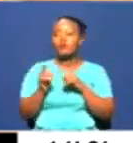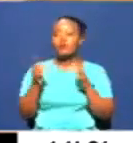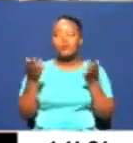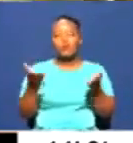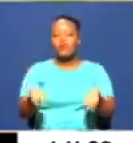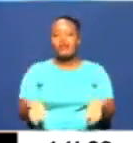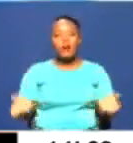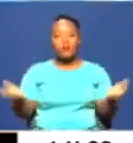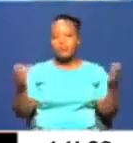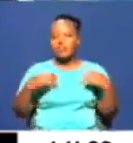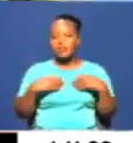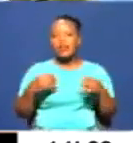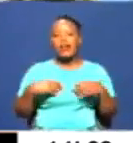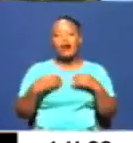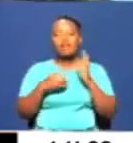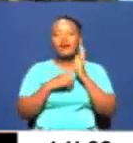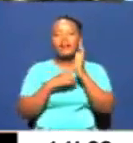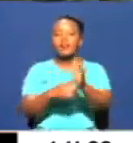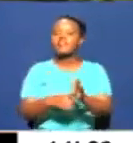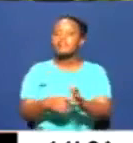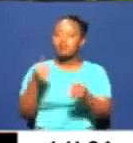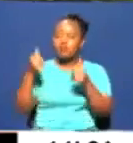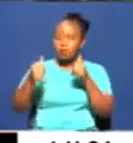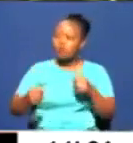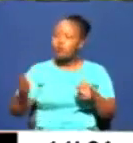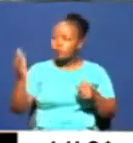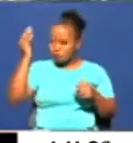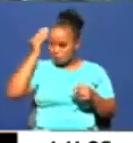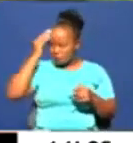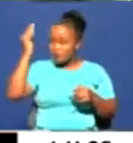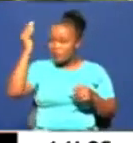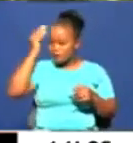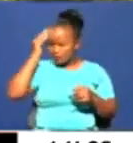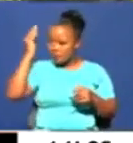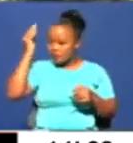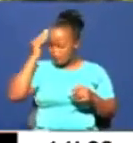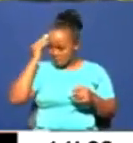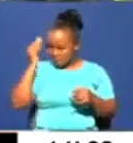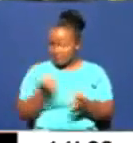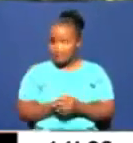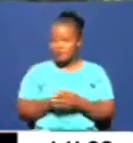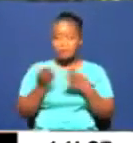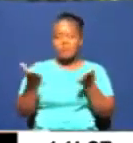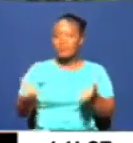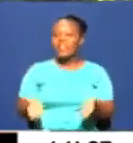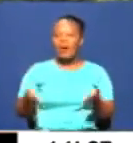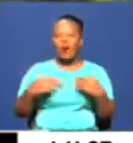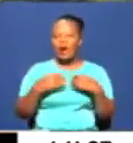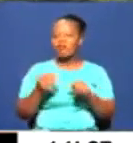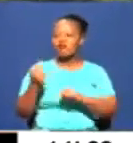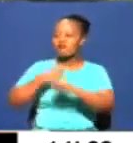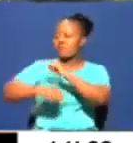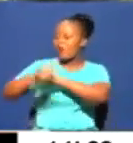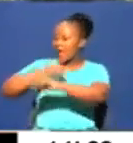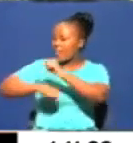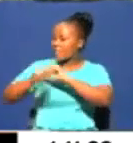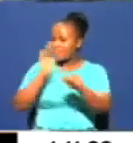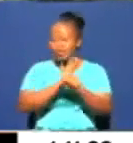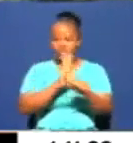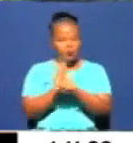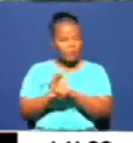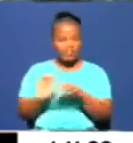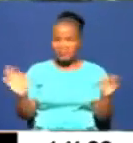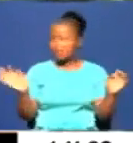a legacy that will be remembered by the generations to come. Right now, there's not much that is ongoing right here at the